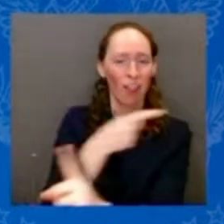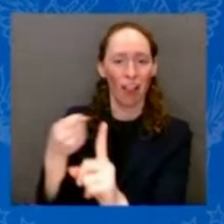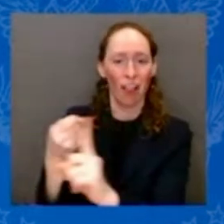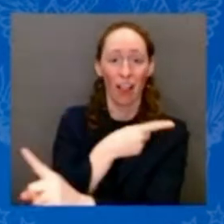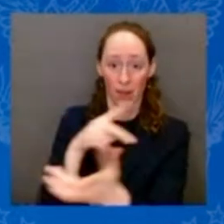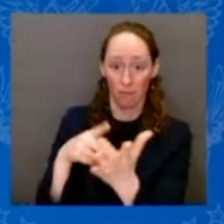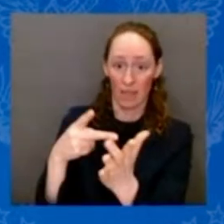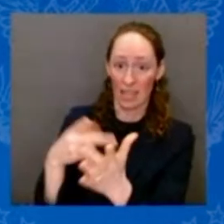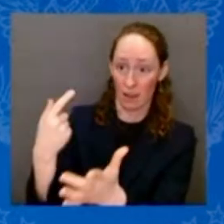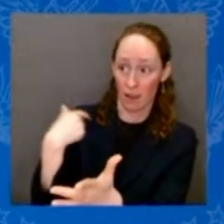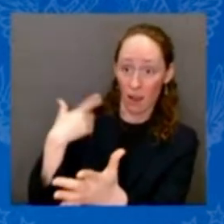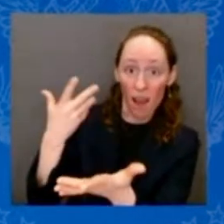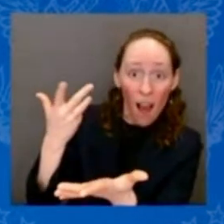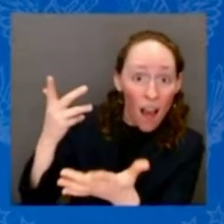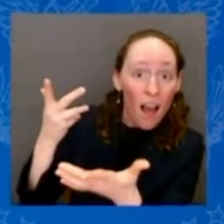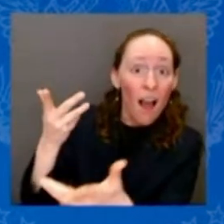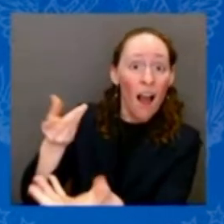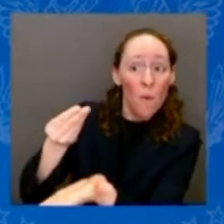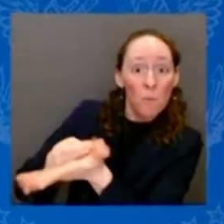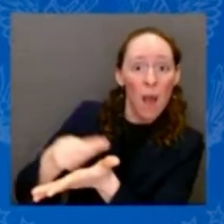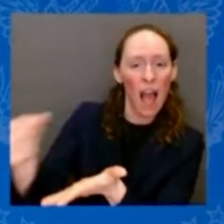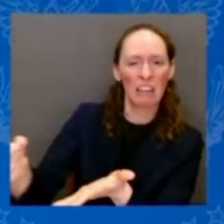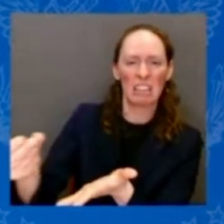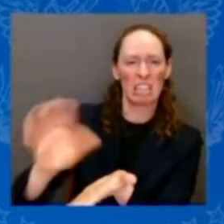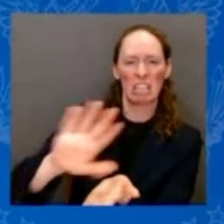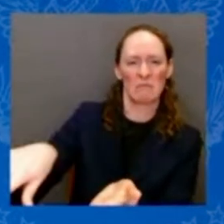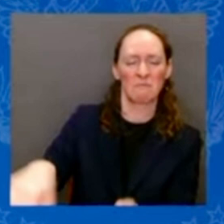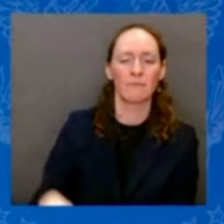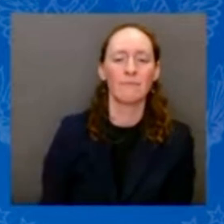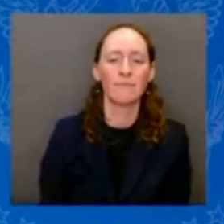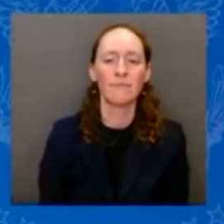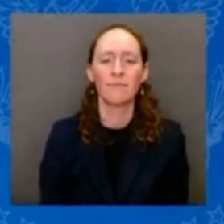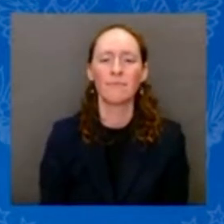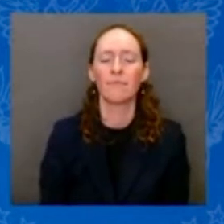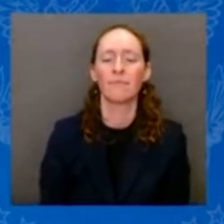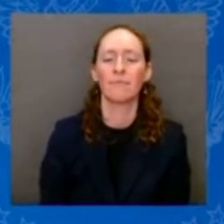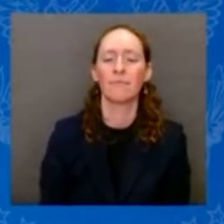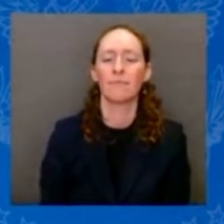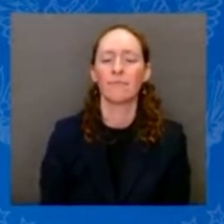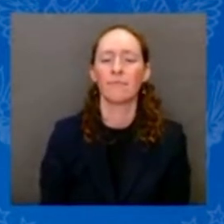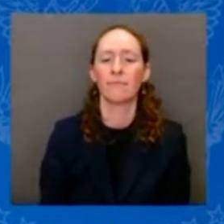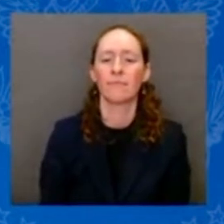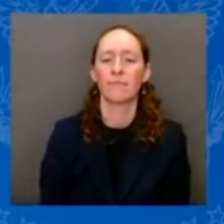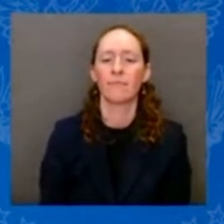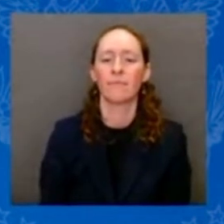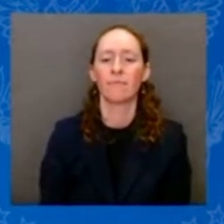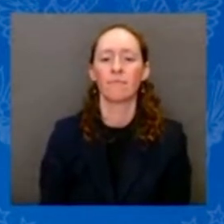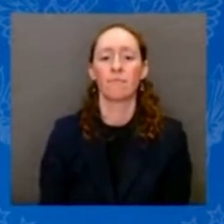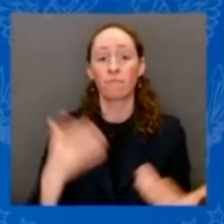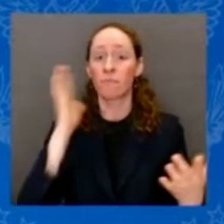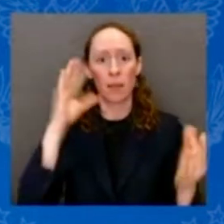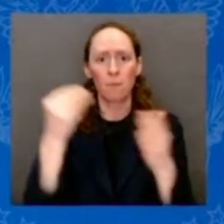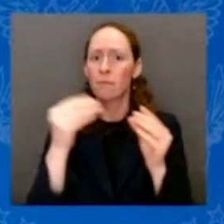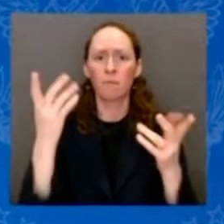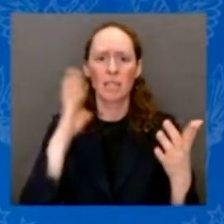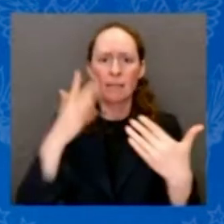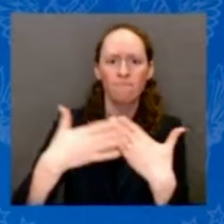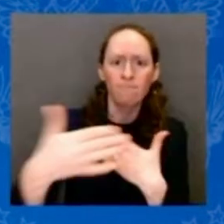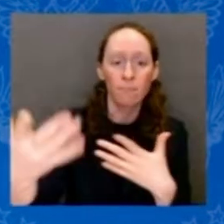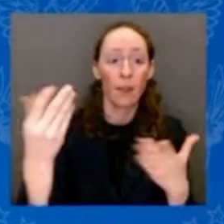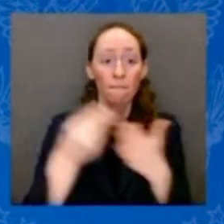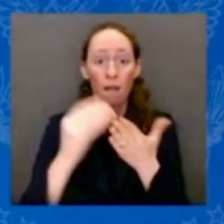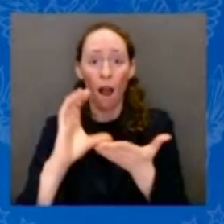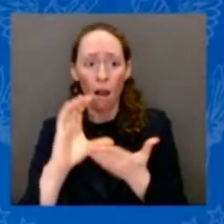victims, survivors, and their families and communities affected by mass shootings. The same way FEMA responds to your natural disaster